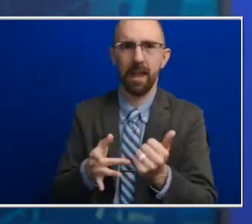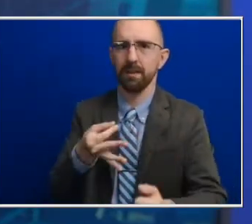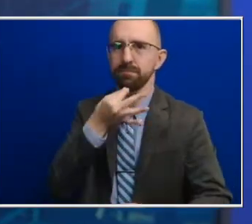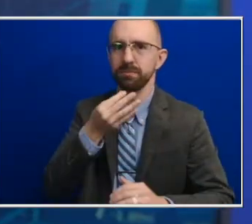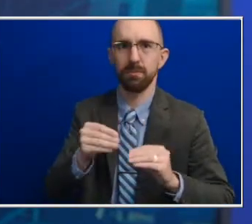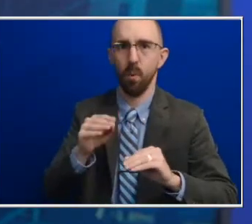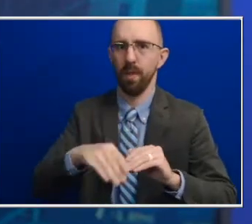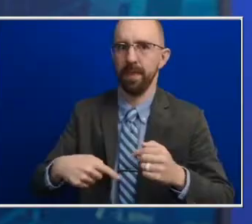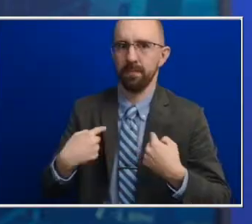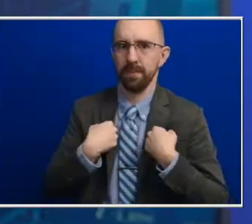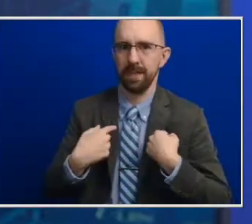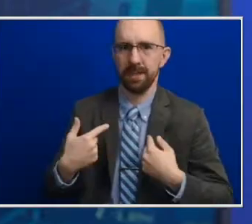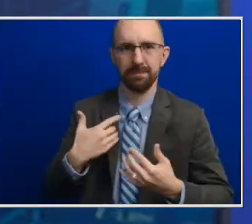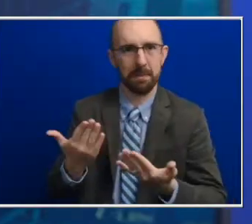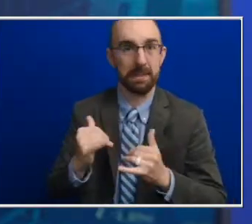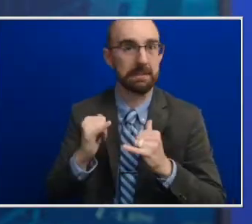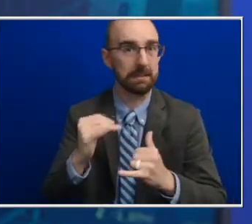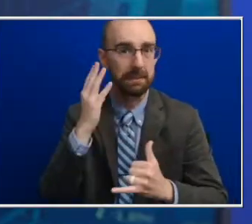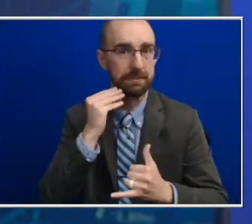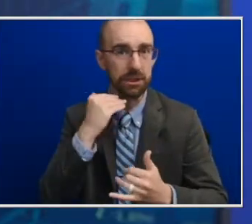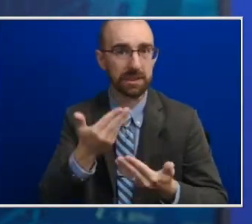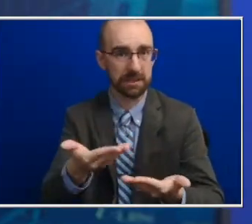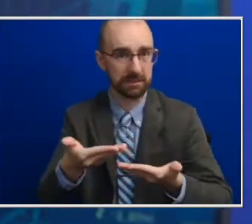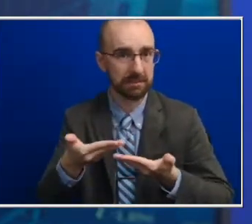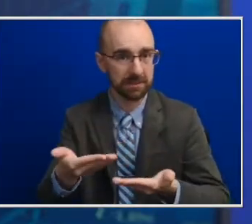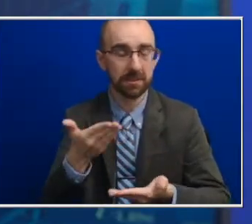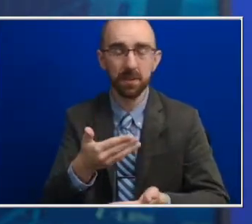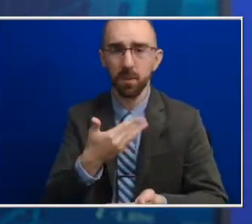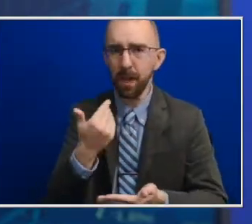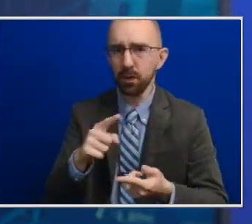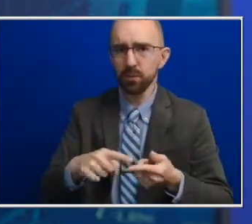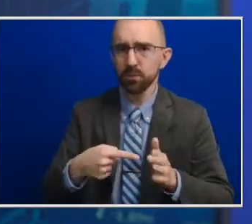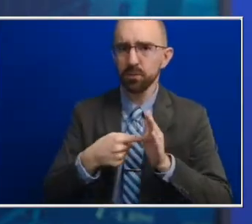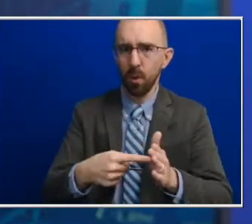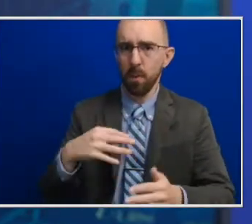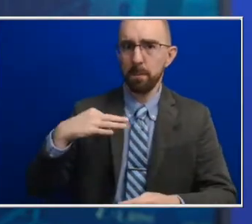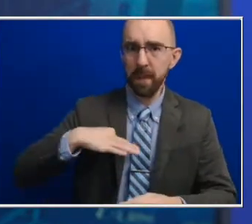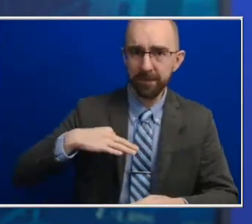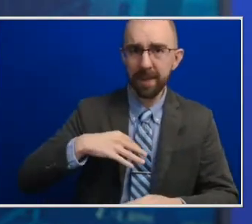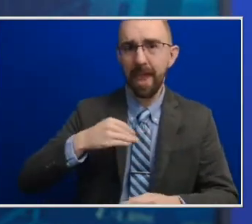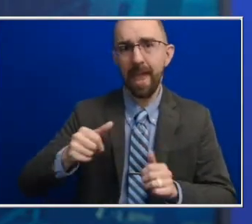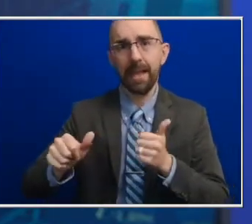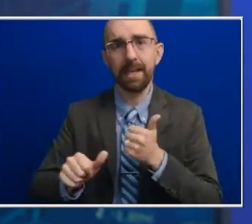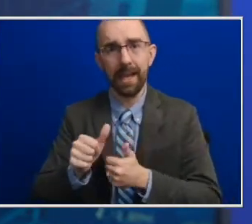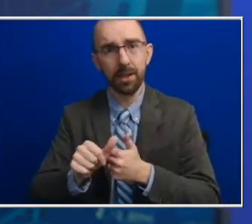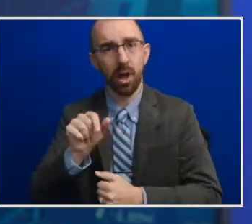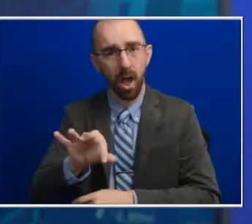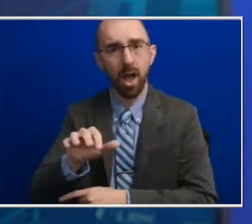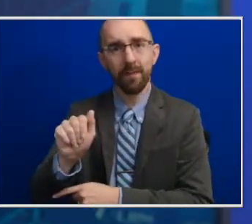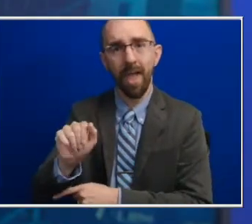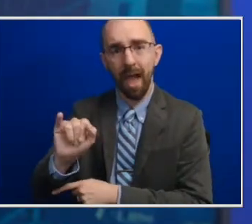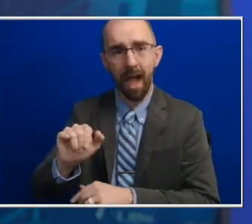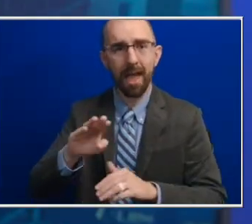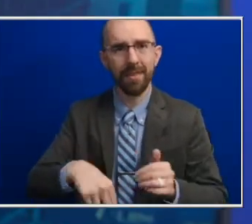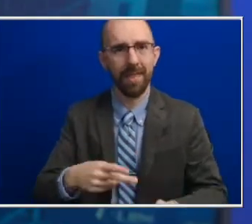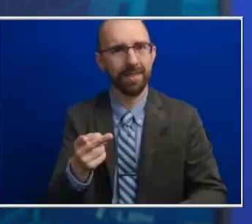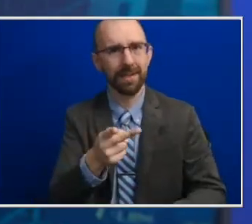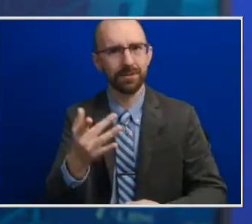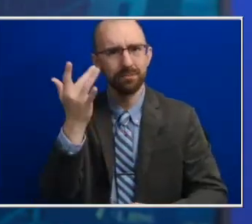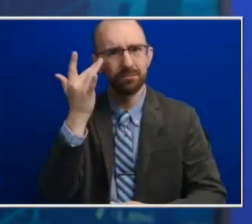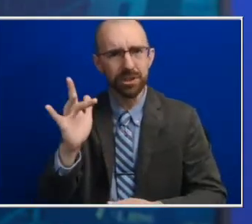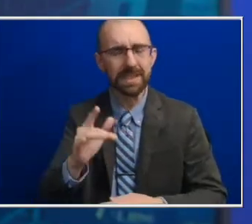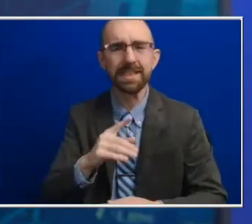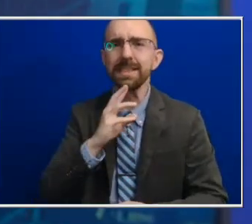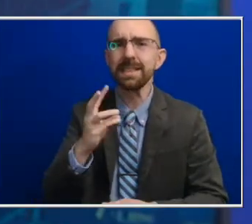boat. So who better to show the benefits and the potential dangers of AI than this brilliant 16-year-old